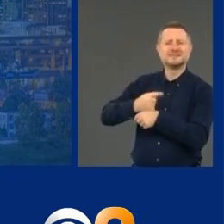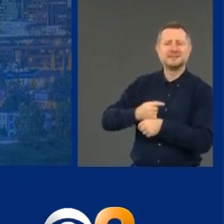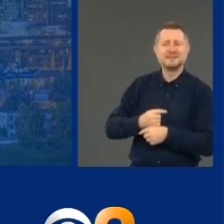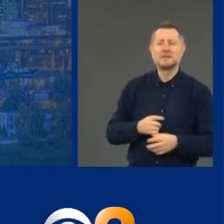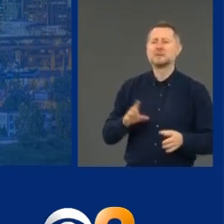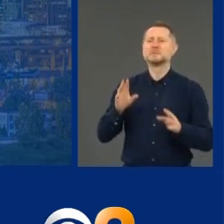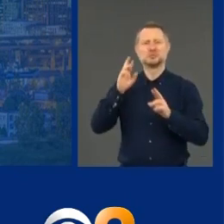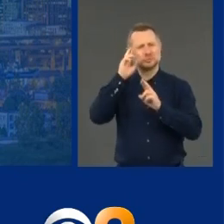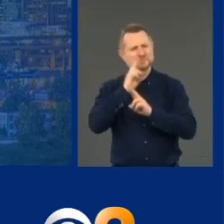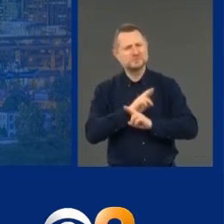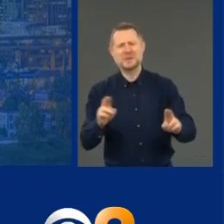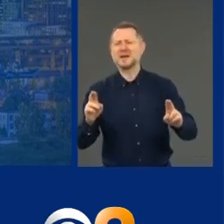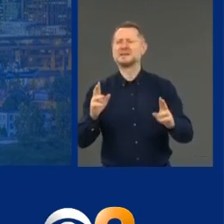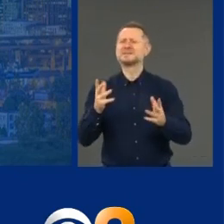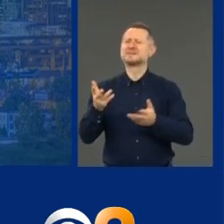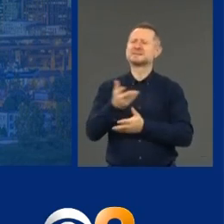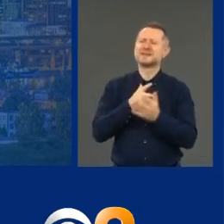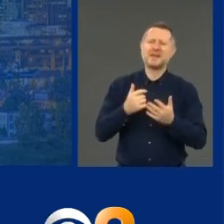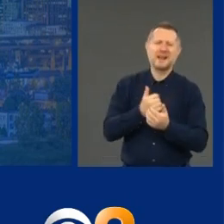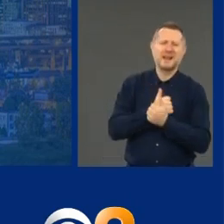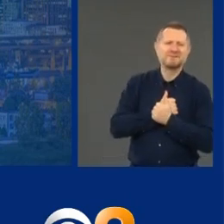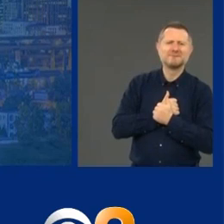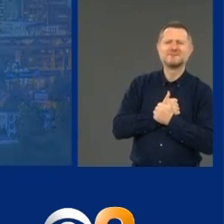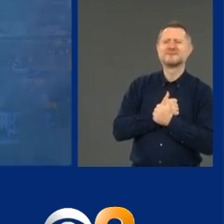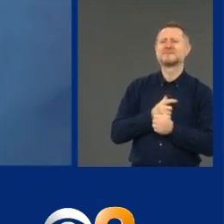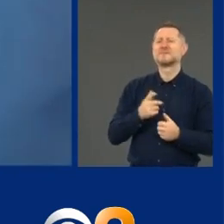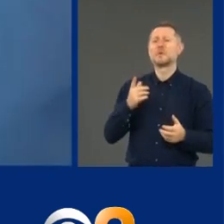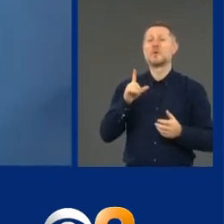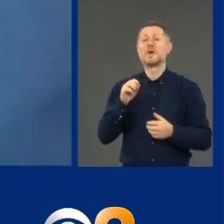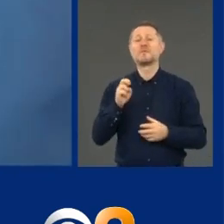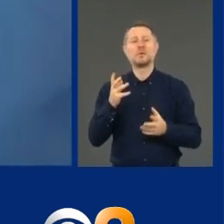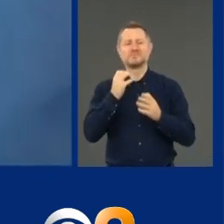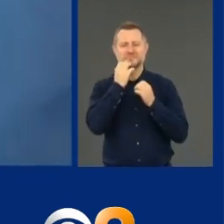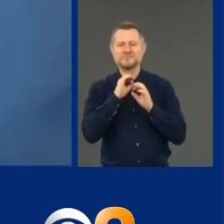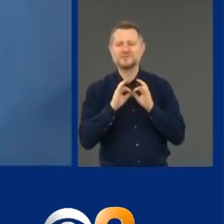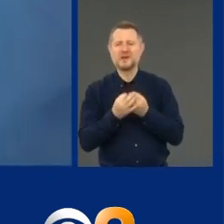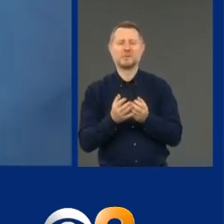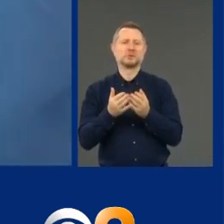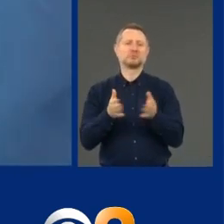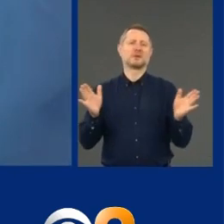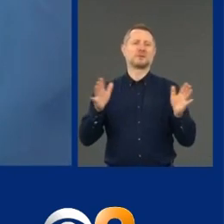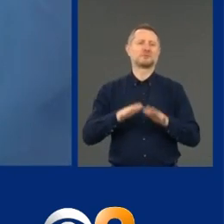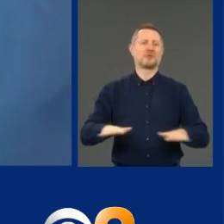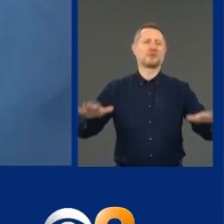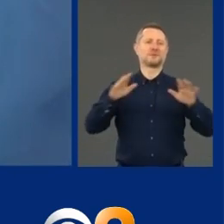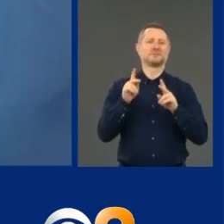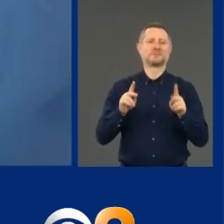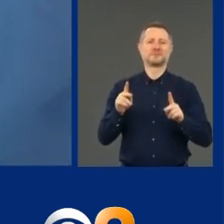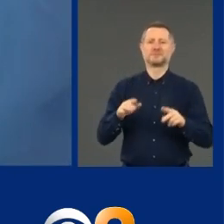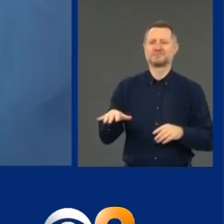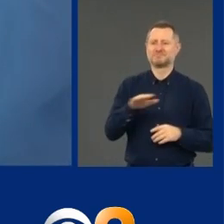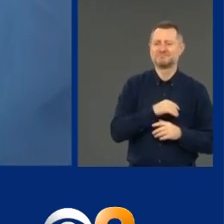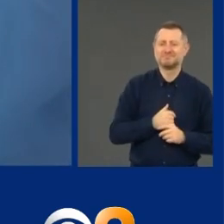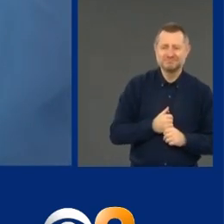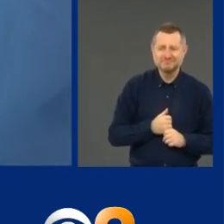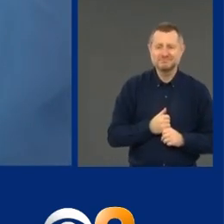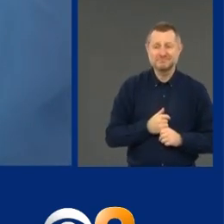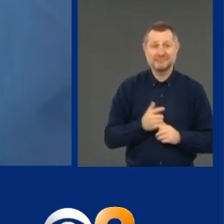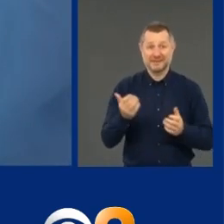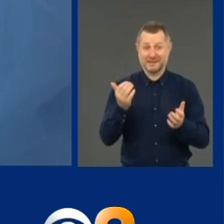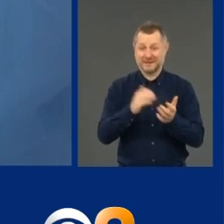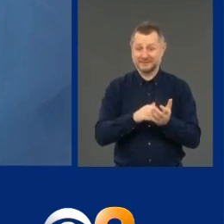love for your family and for society and operating that way. And again, it's working